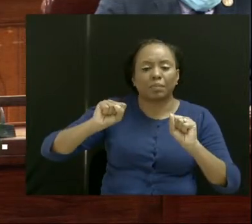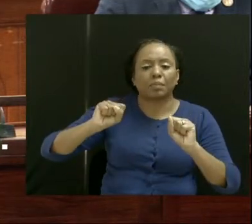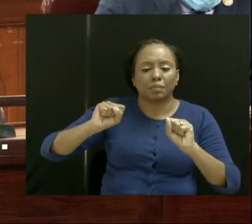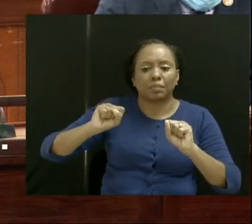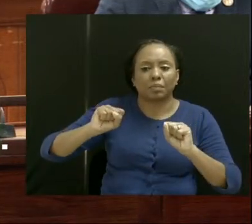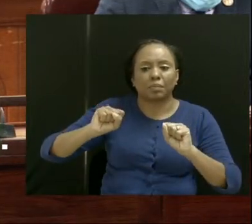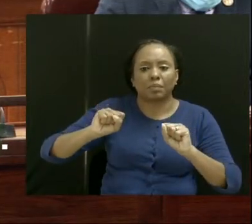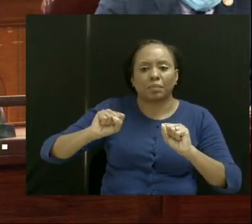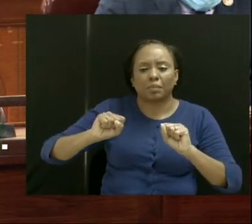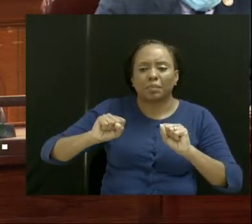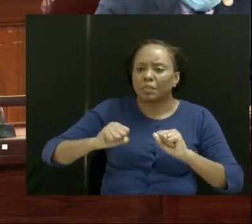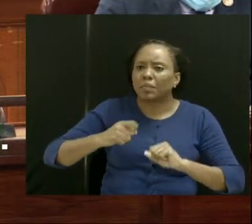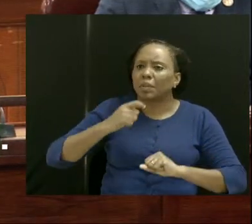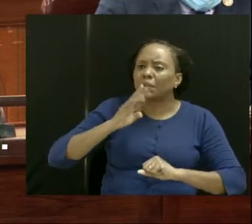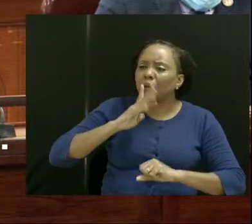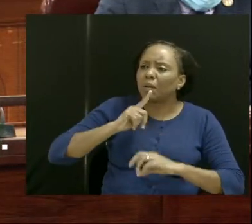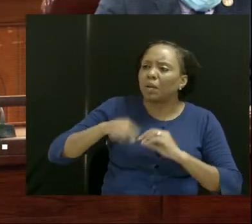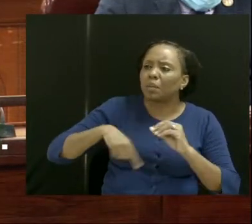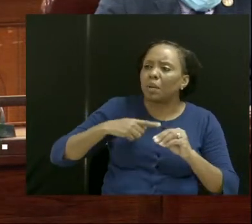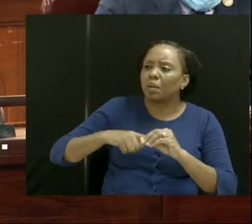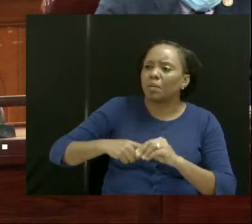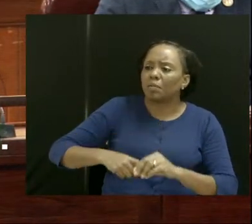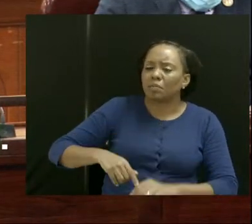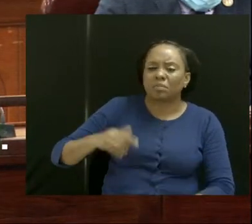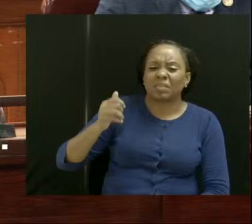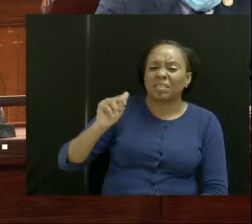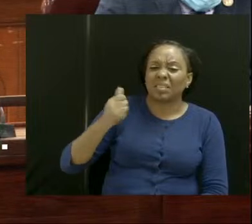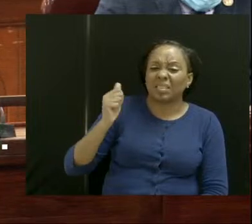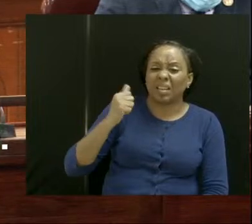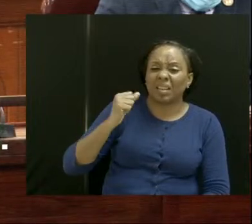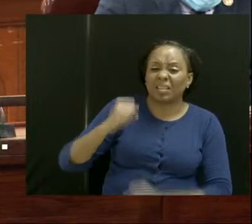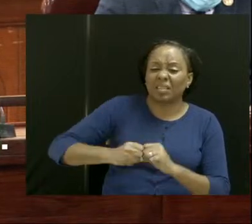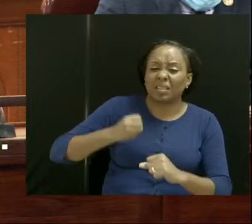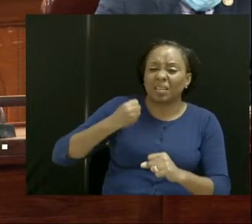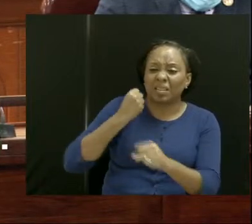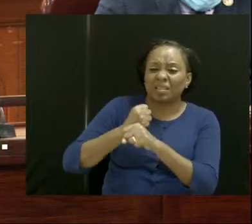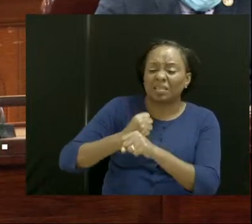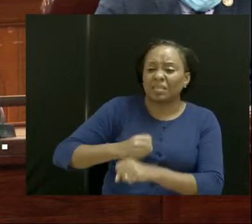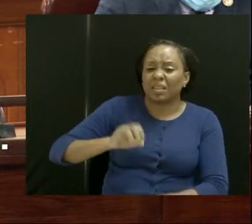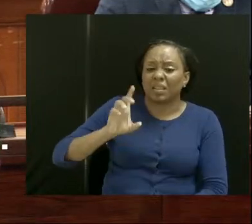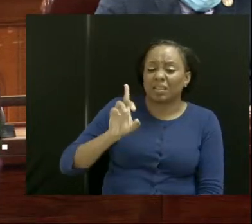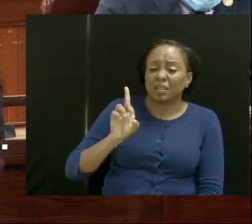stagnancy, stagnation, and